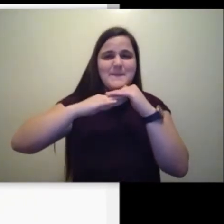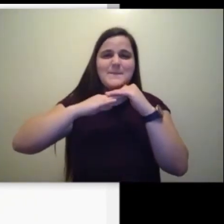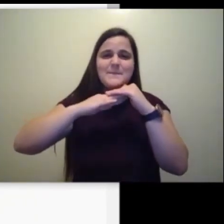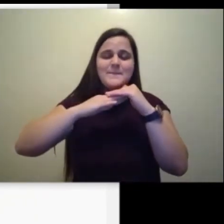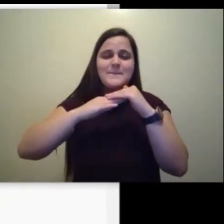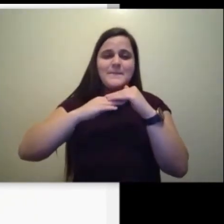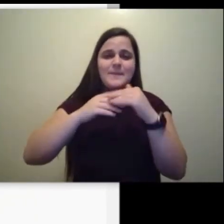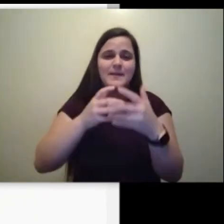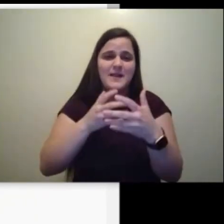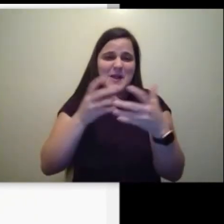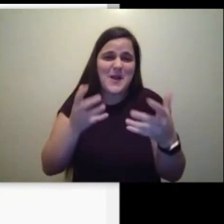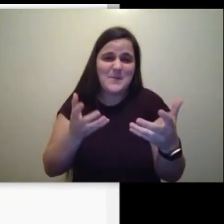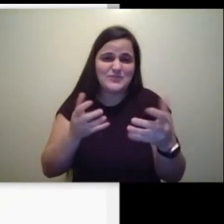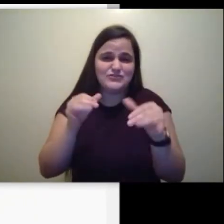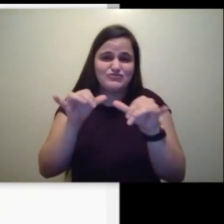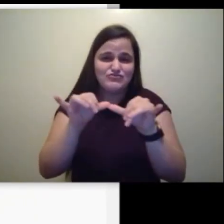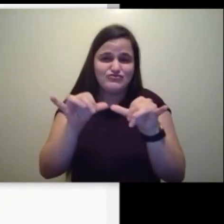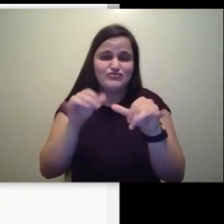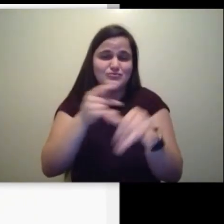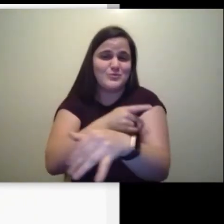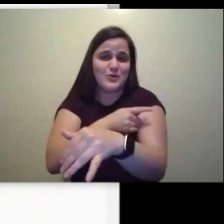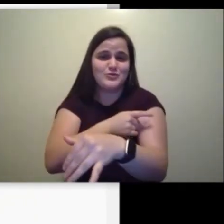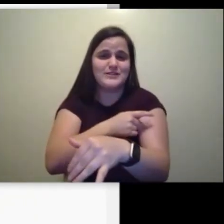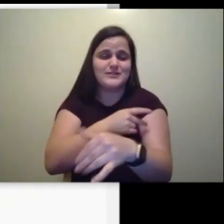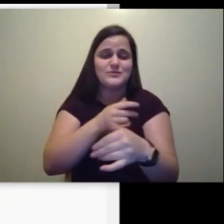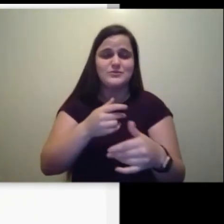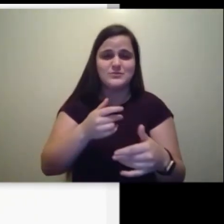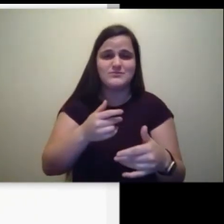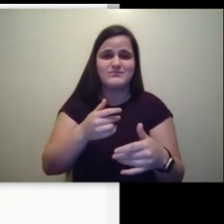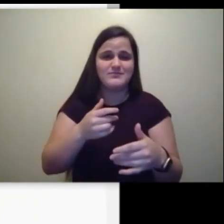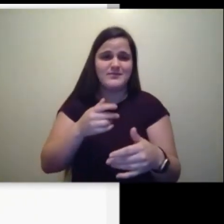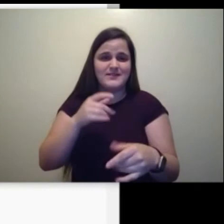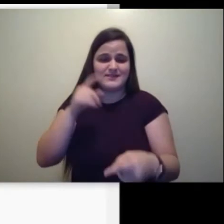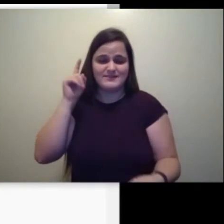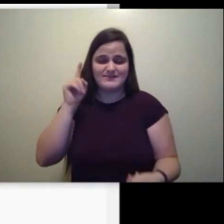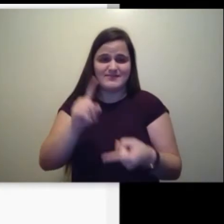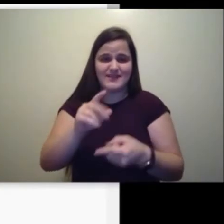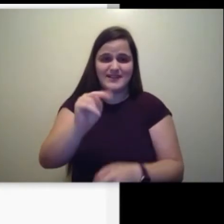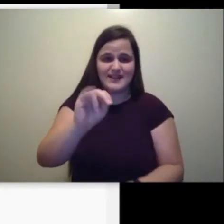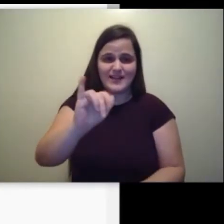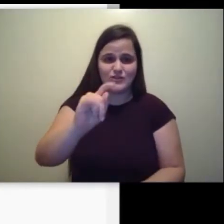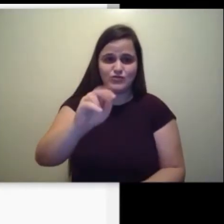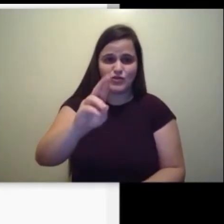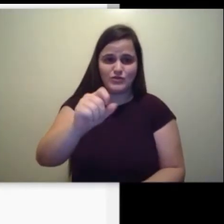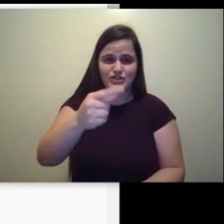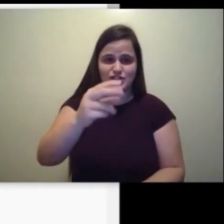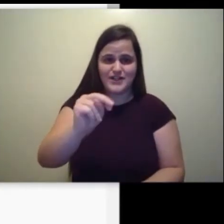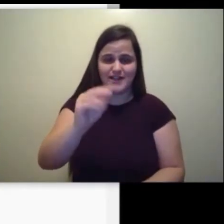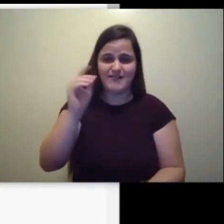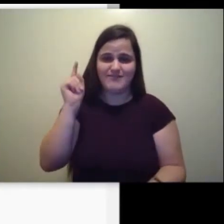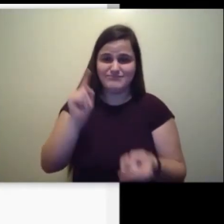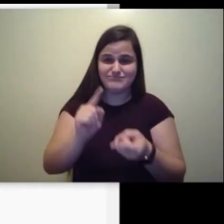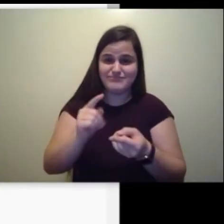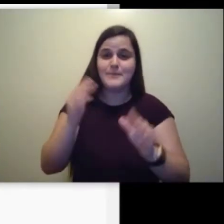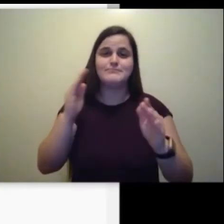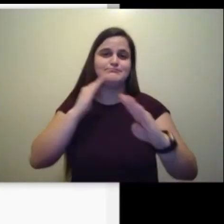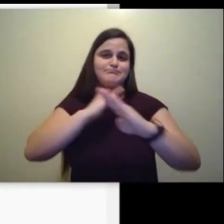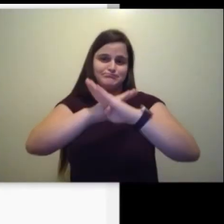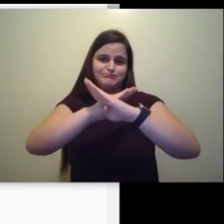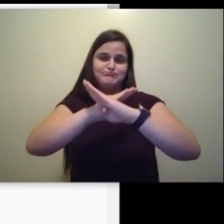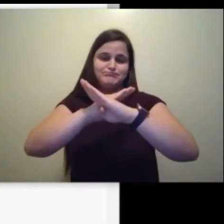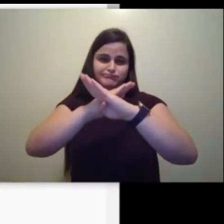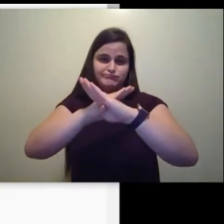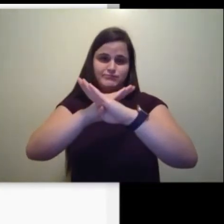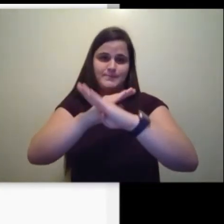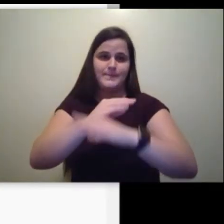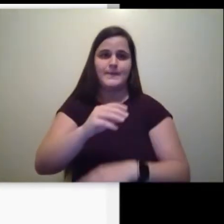a progressive nitrogen loss. The World Health Organization guidelines and the U.S. recommended